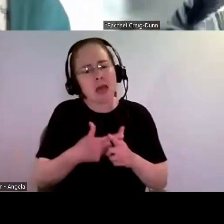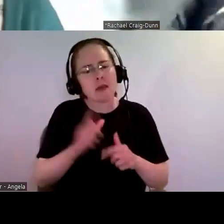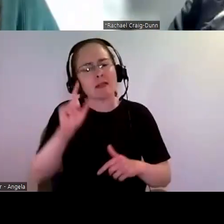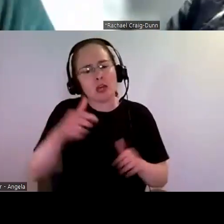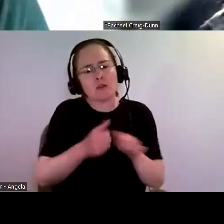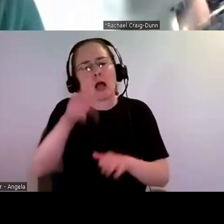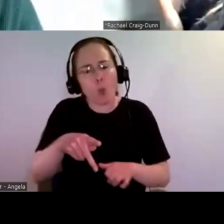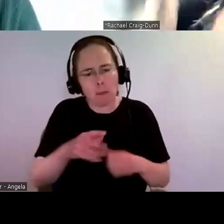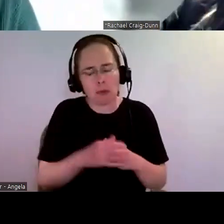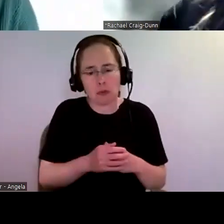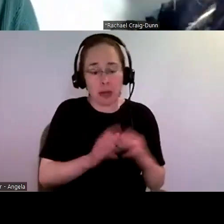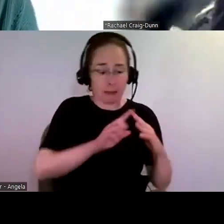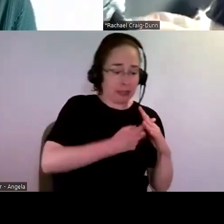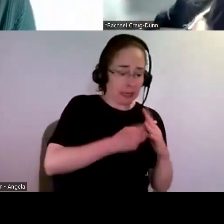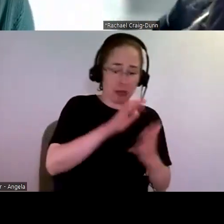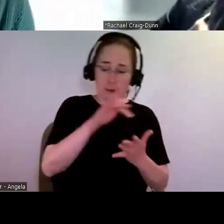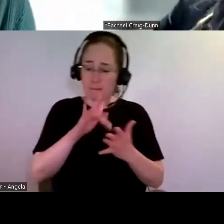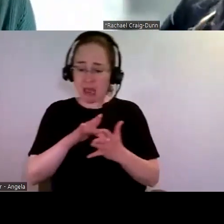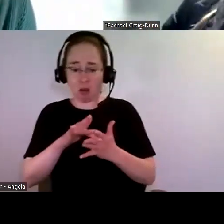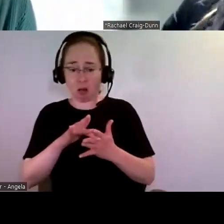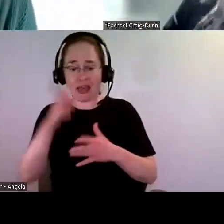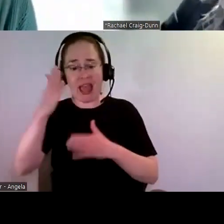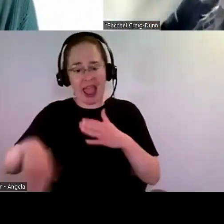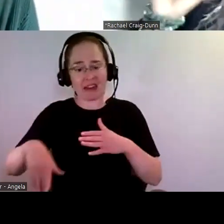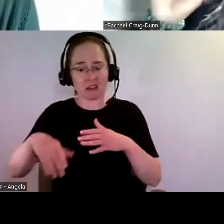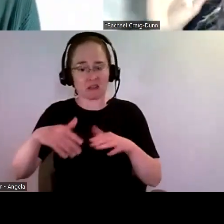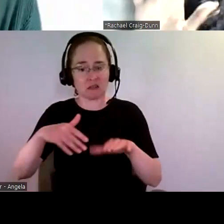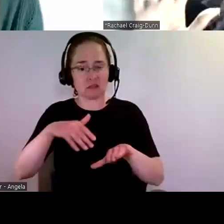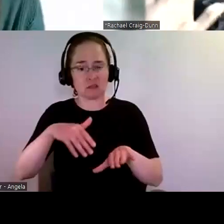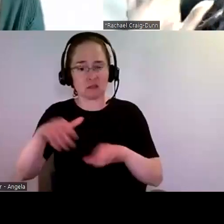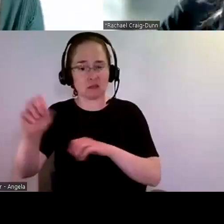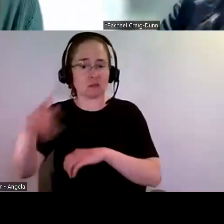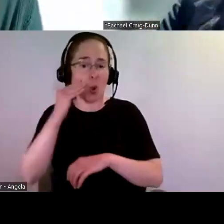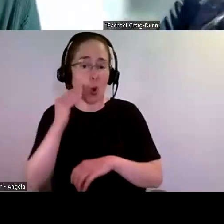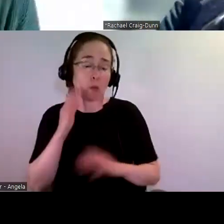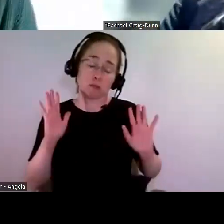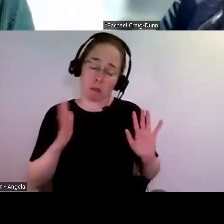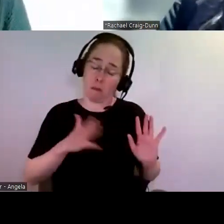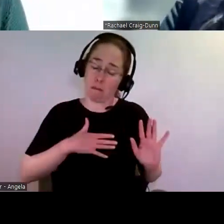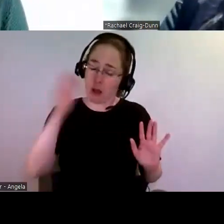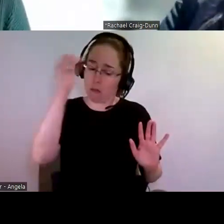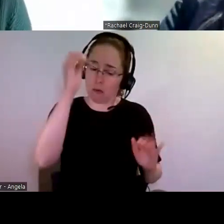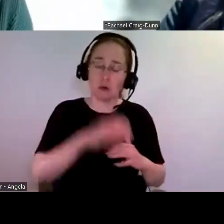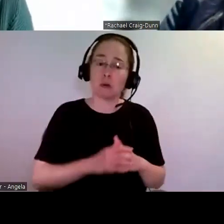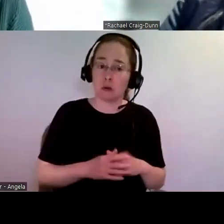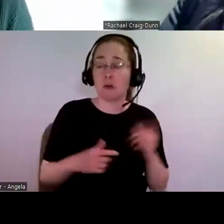So the beginning, the middle, and when they're discharged. That's just my little. Yeah, and